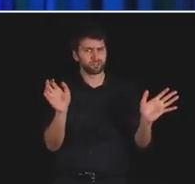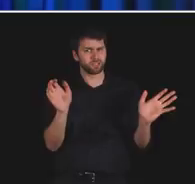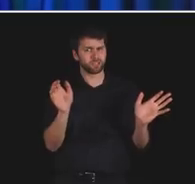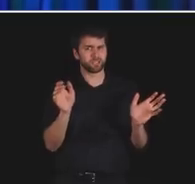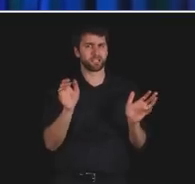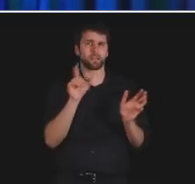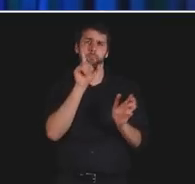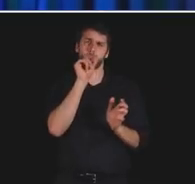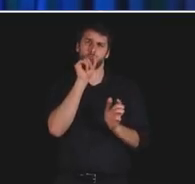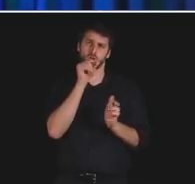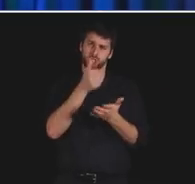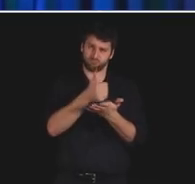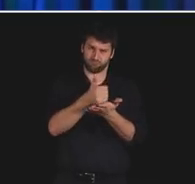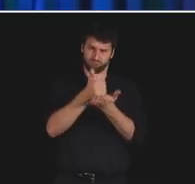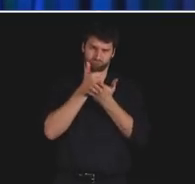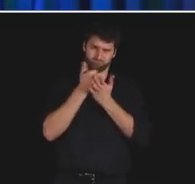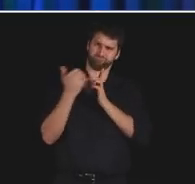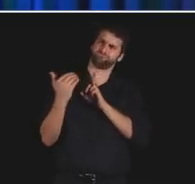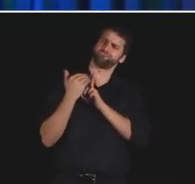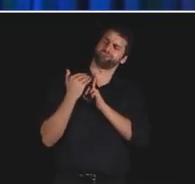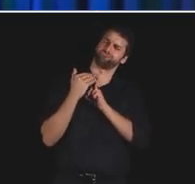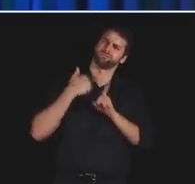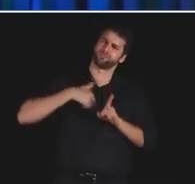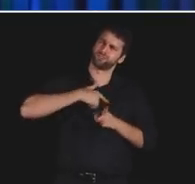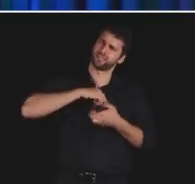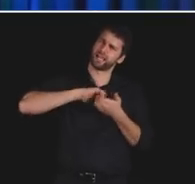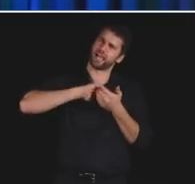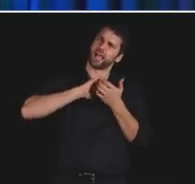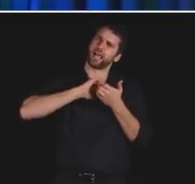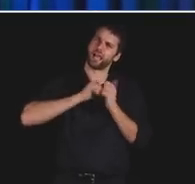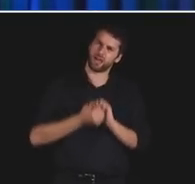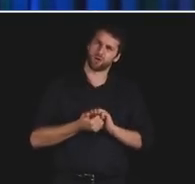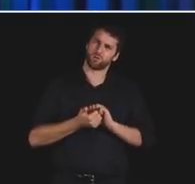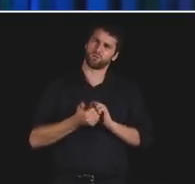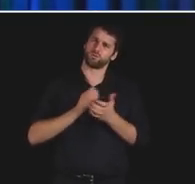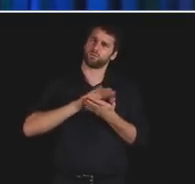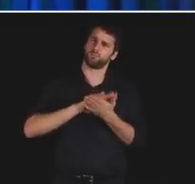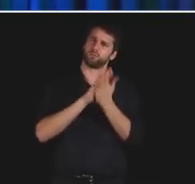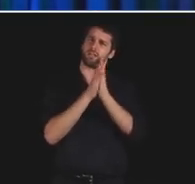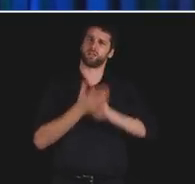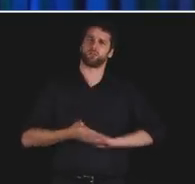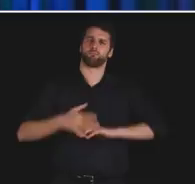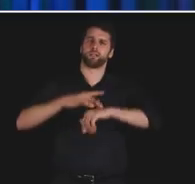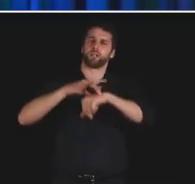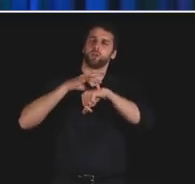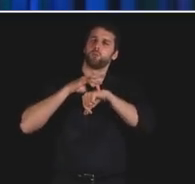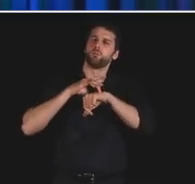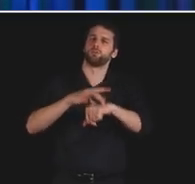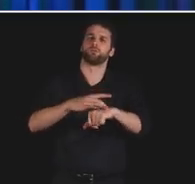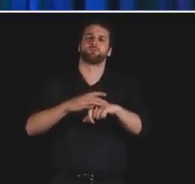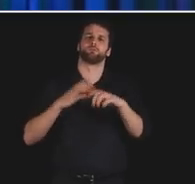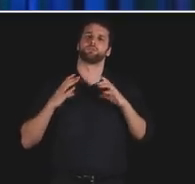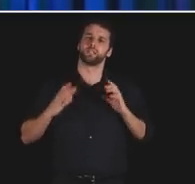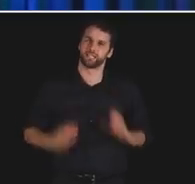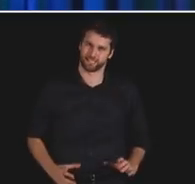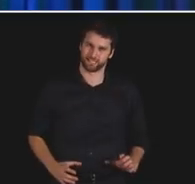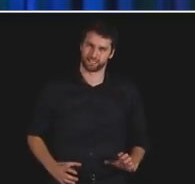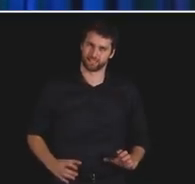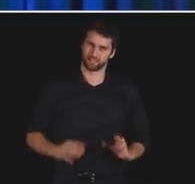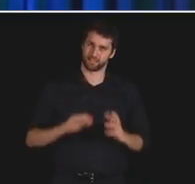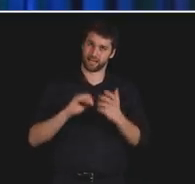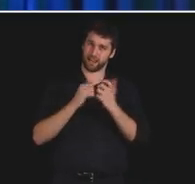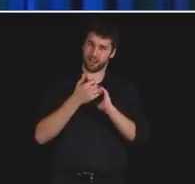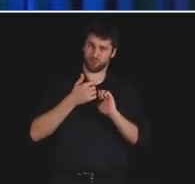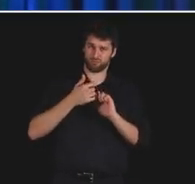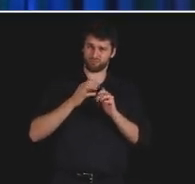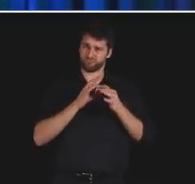us how to be global citizens and how connected all of us really are. This big year is